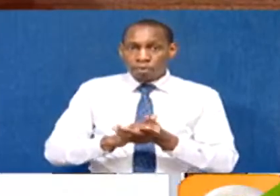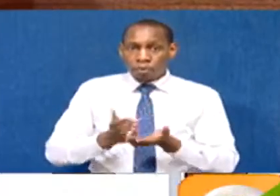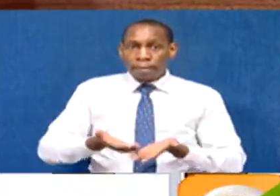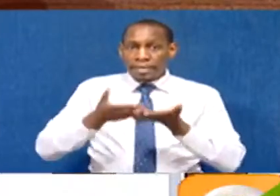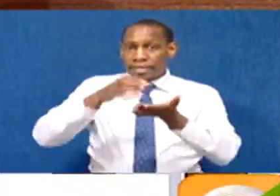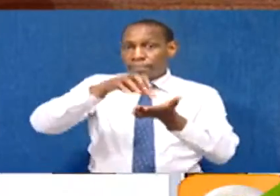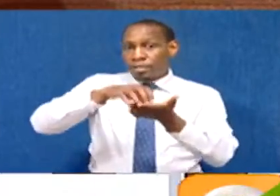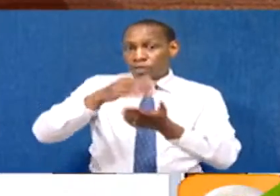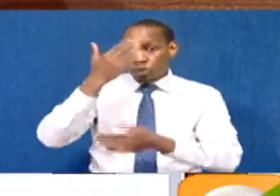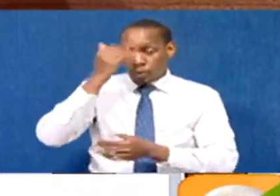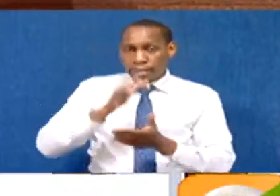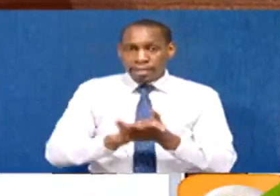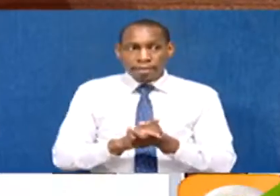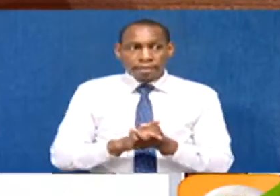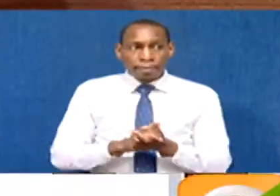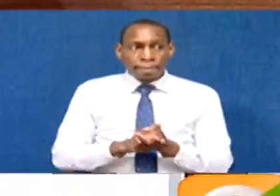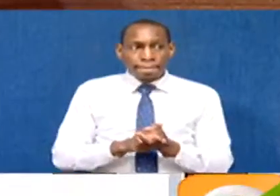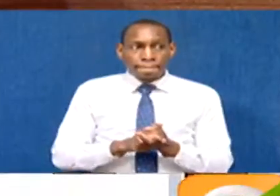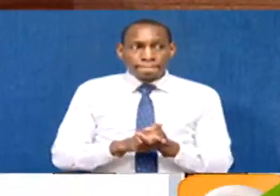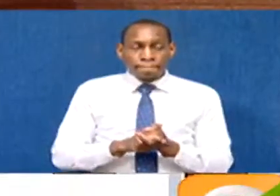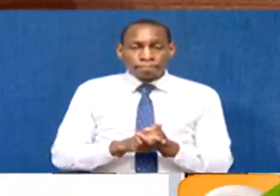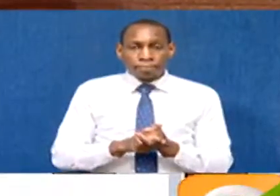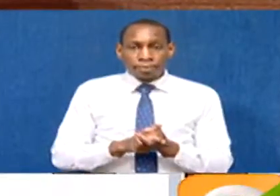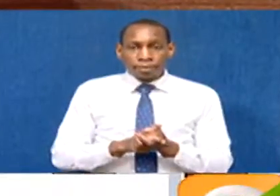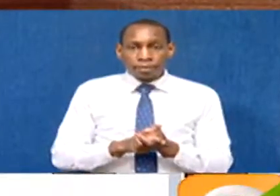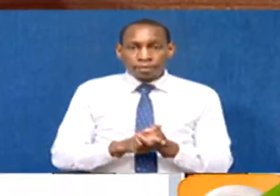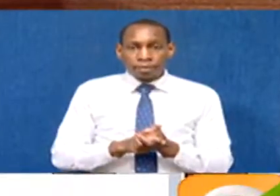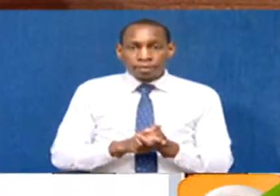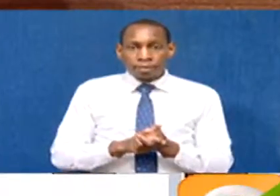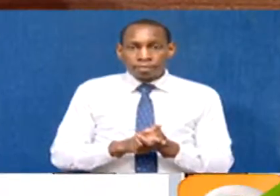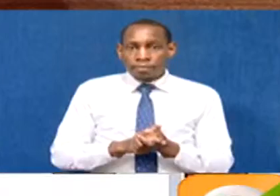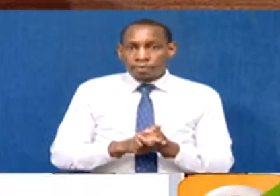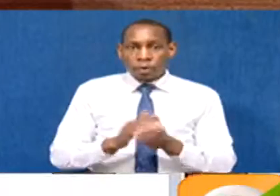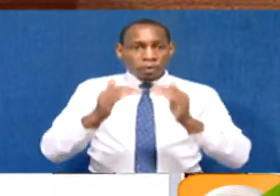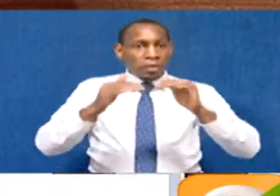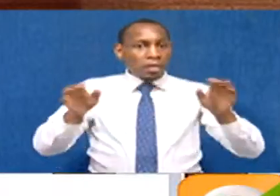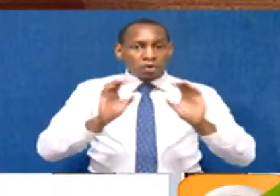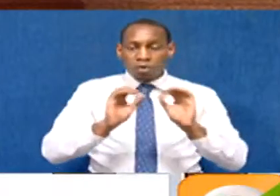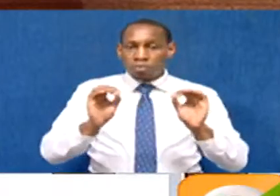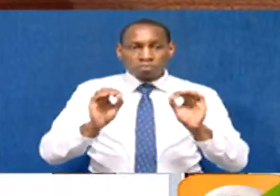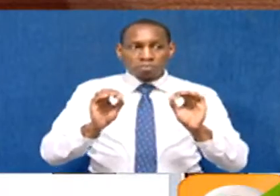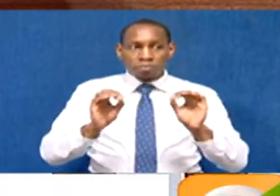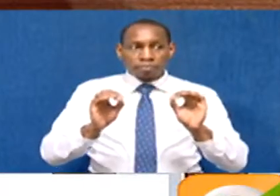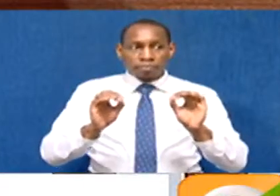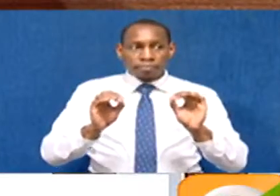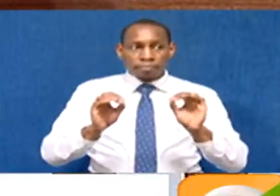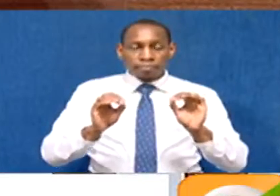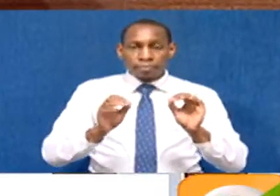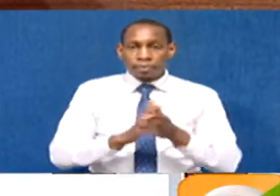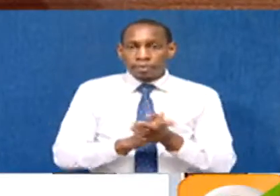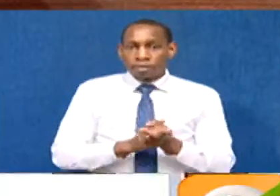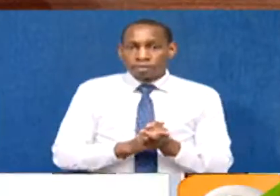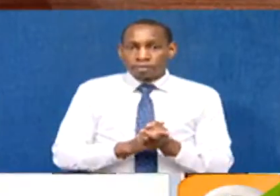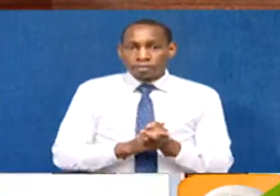because the playing field, if we said the playing field was level, we'd be lying. It's not level. The playing field is tilted and